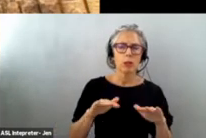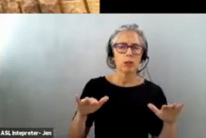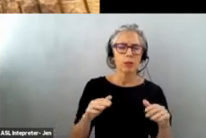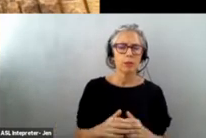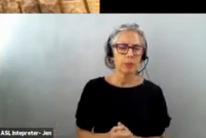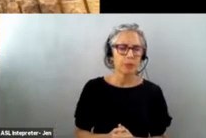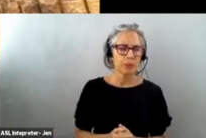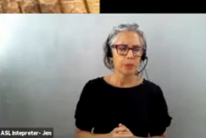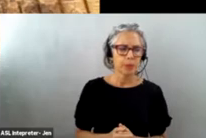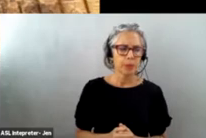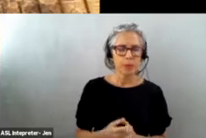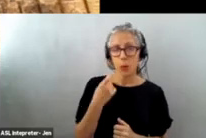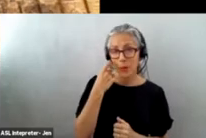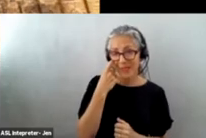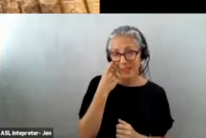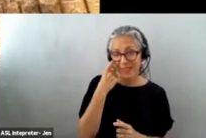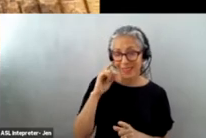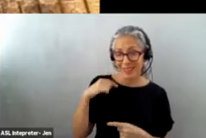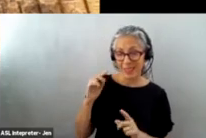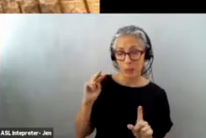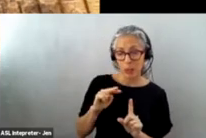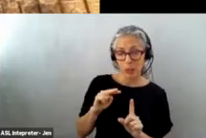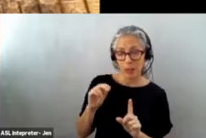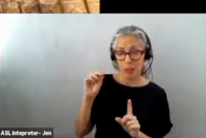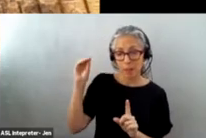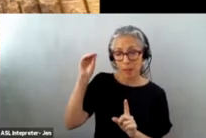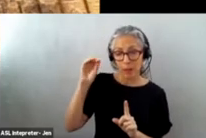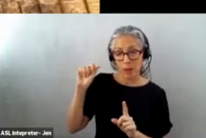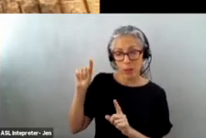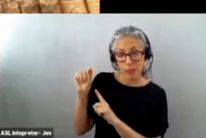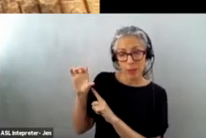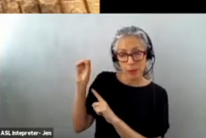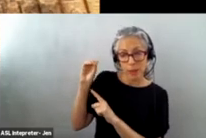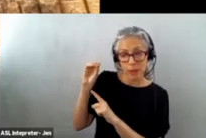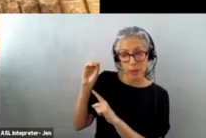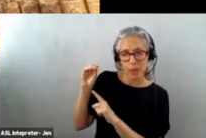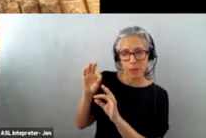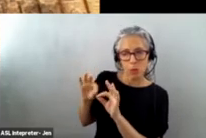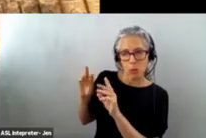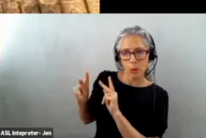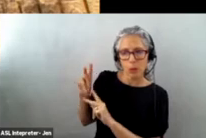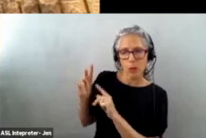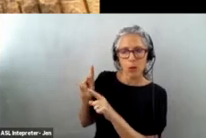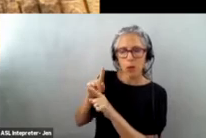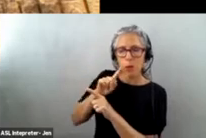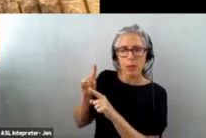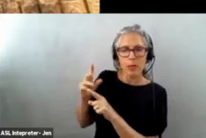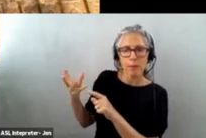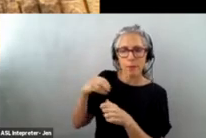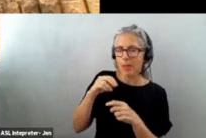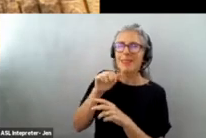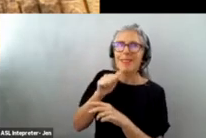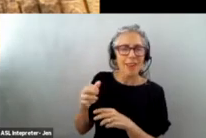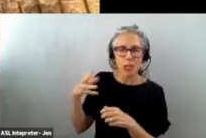So until recently, the perspectives and opinions of autistic individuals and other key stakeholders have rarely been included in